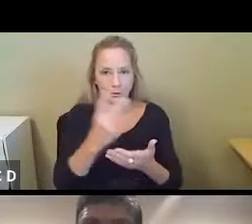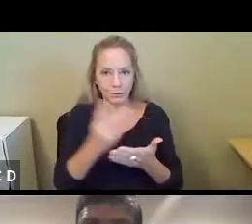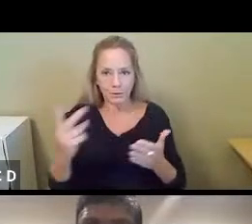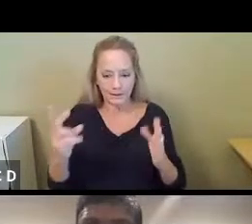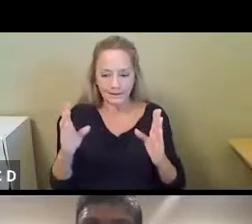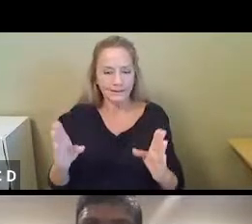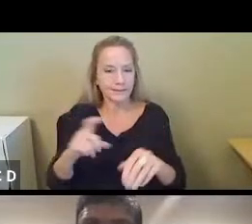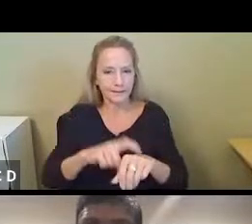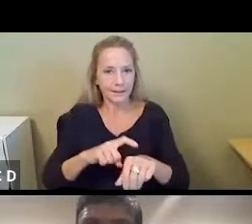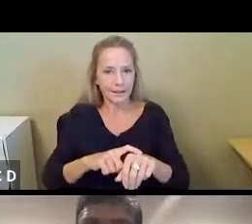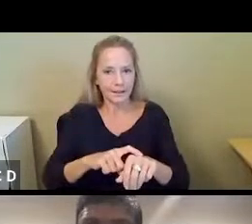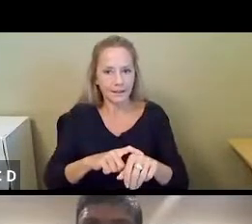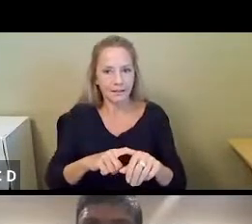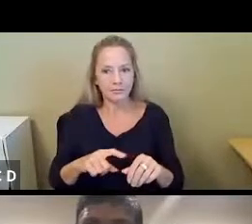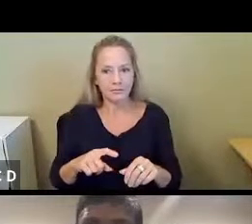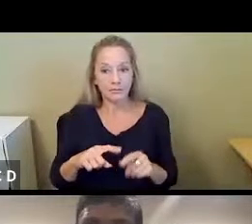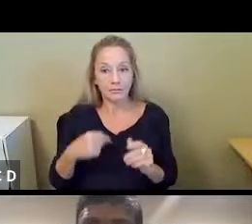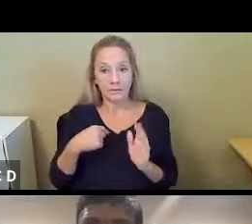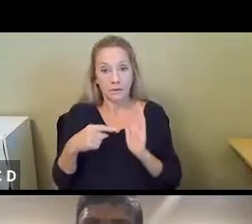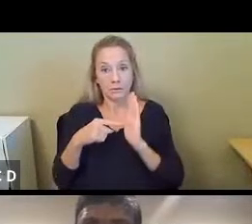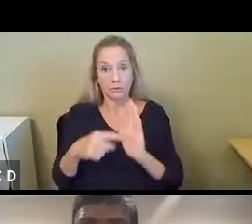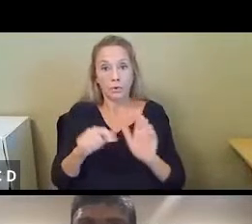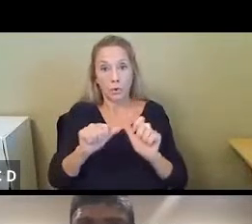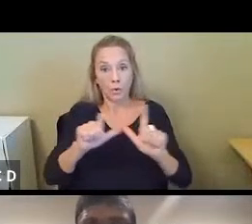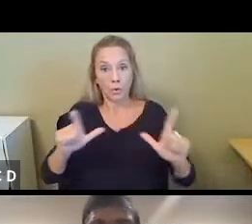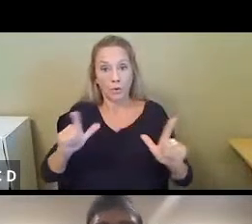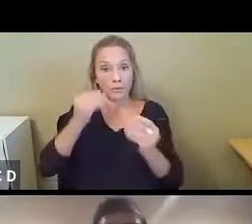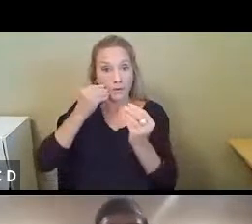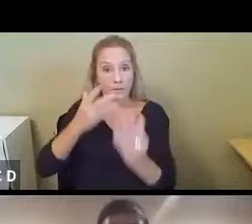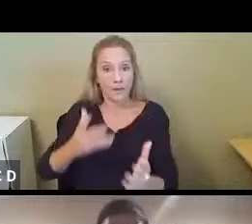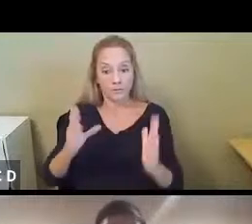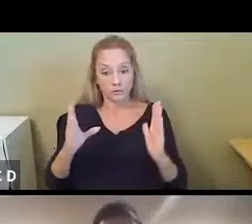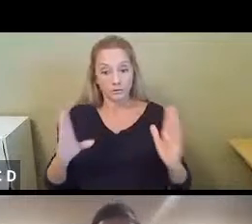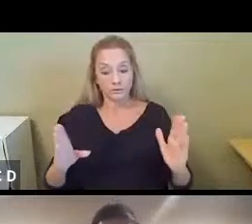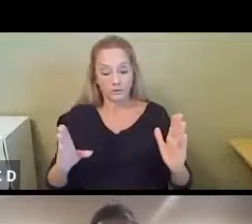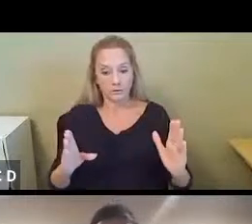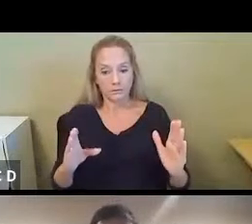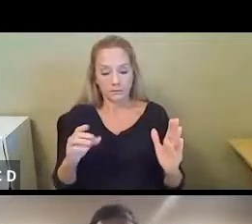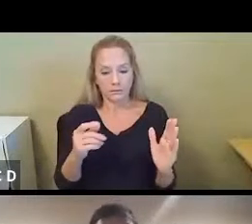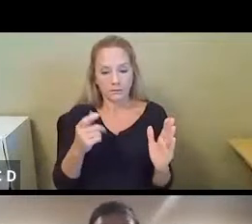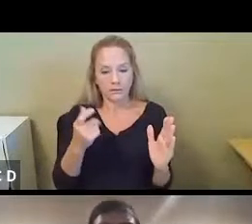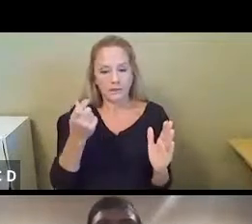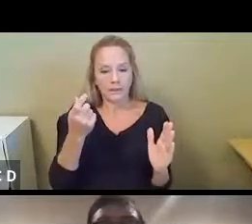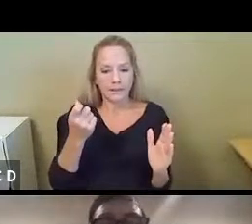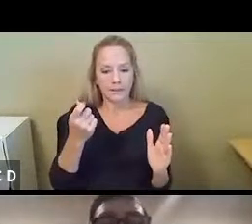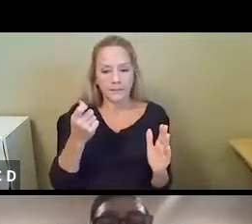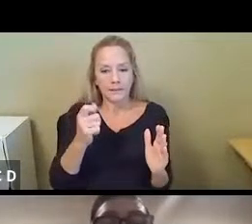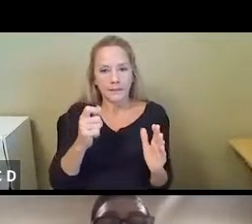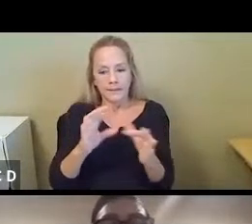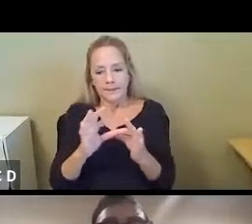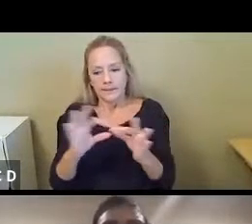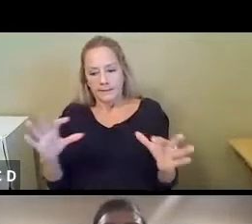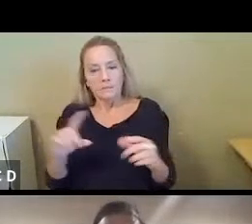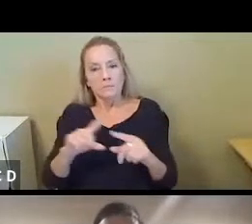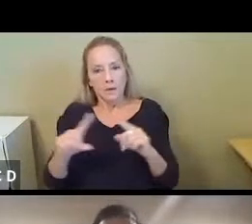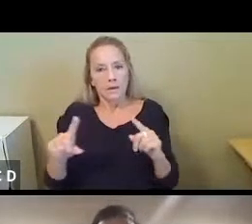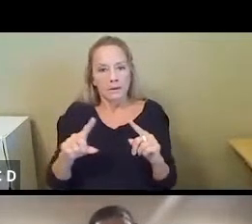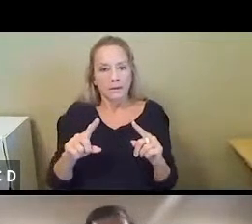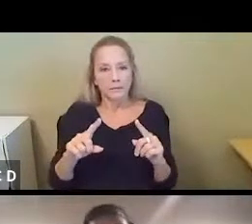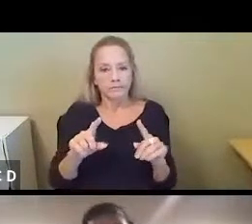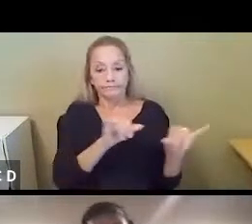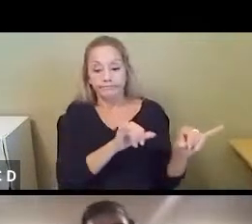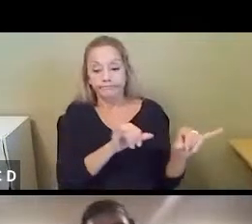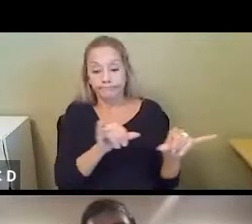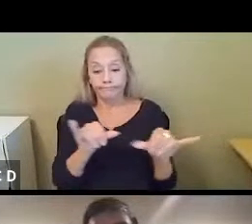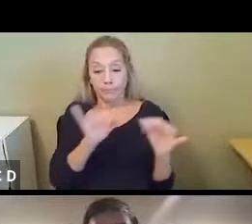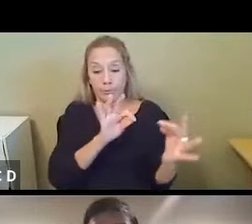the data that I showed, at least today, there is a little bit of a disconnect. And of course, the trending is not always going to be perfect. But